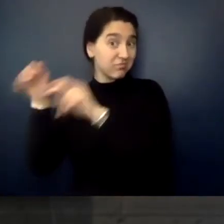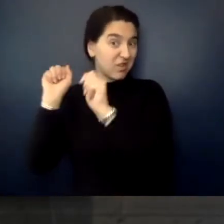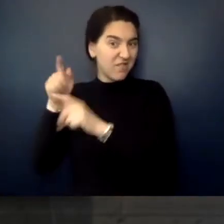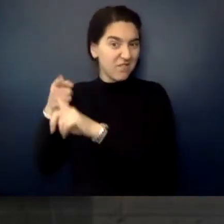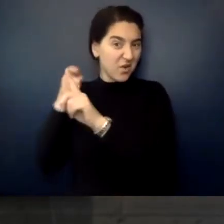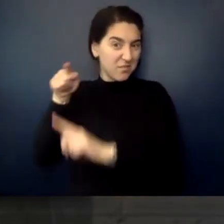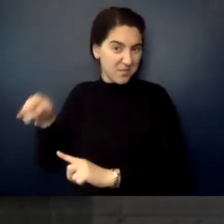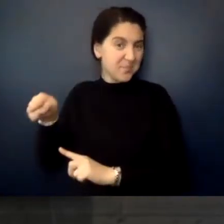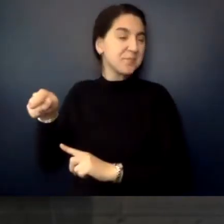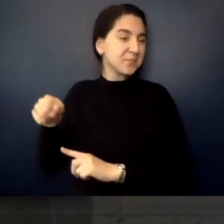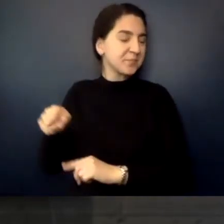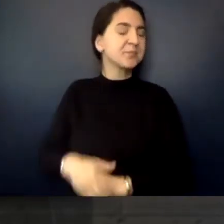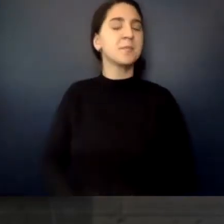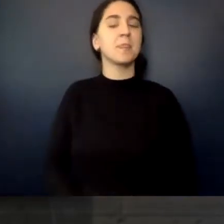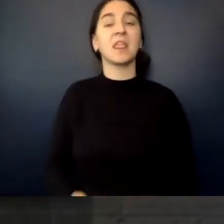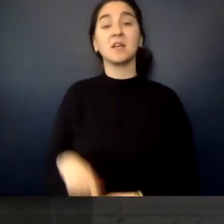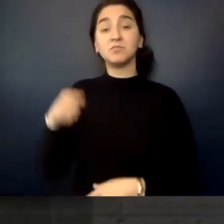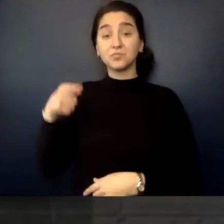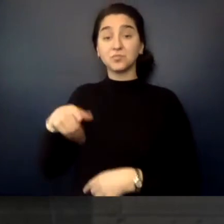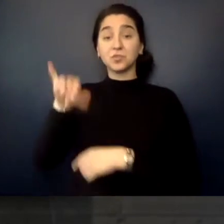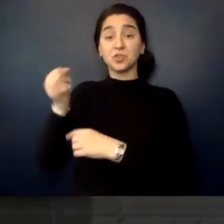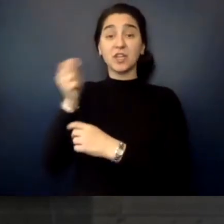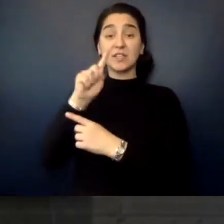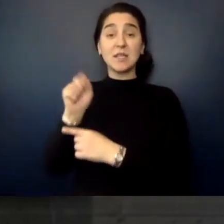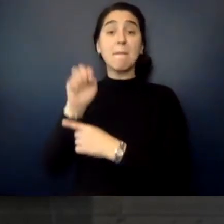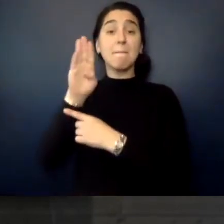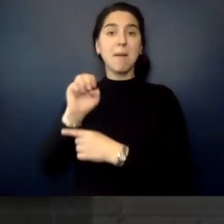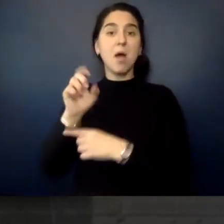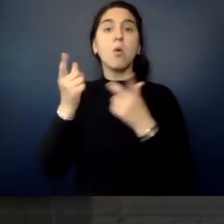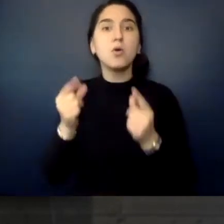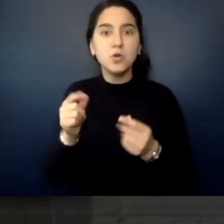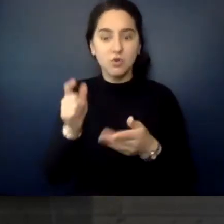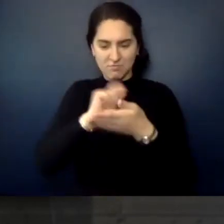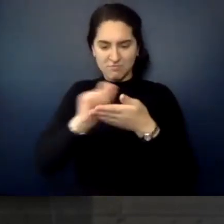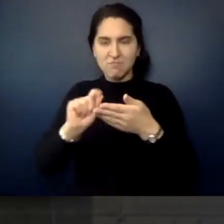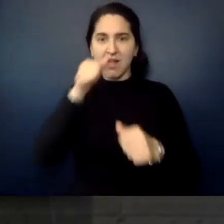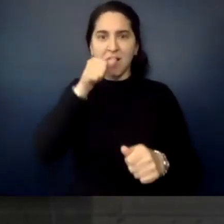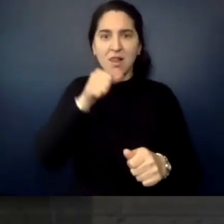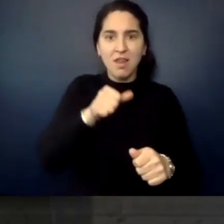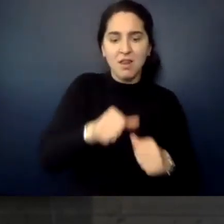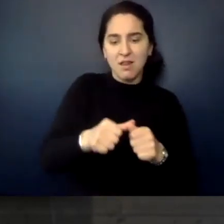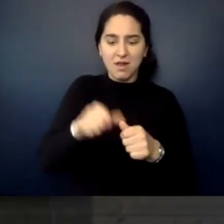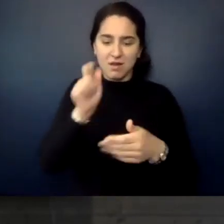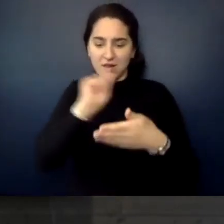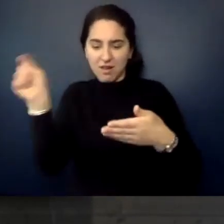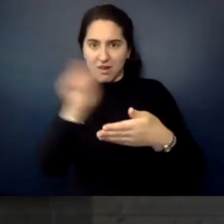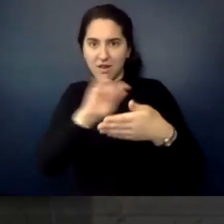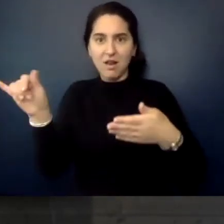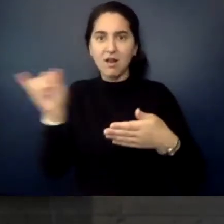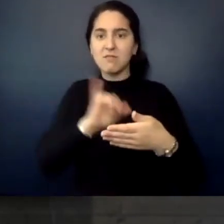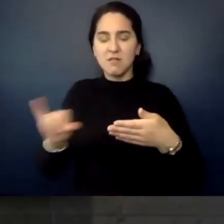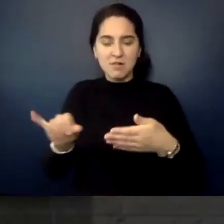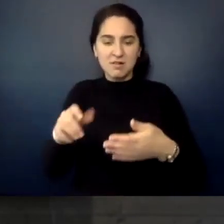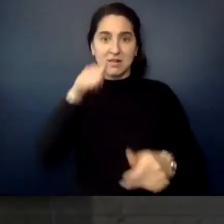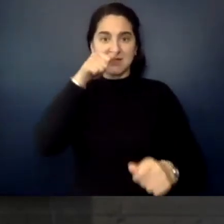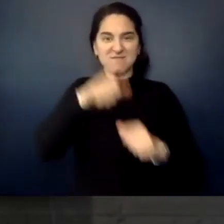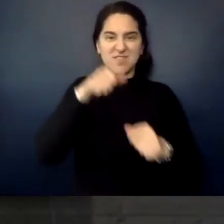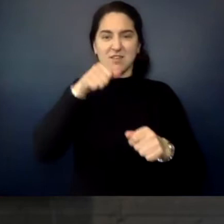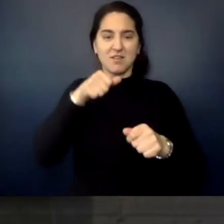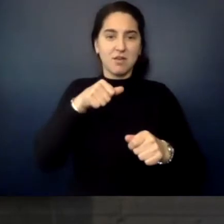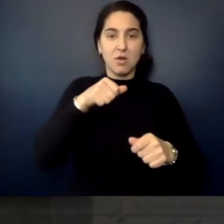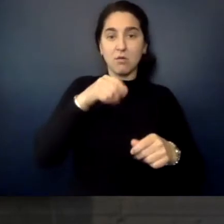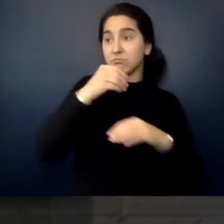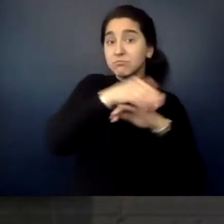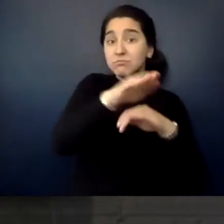So she wrote letters in Ahab's name, placed his seal on them, and sent them to the elders and nobles who lived in